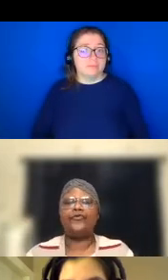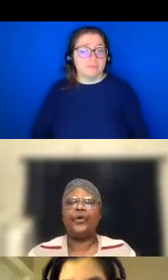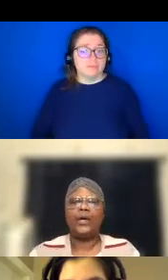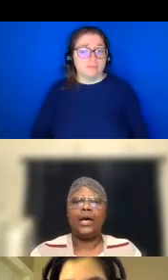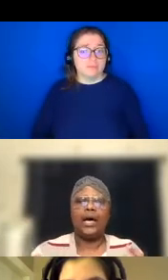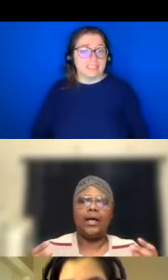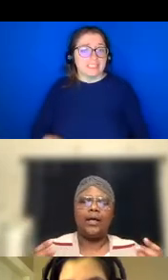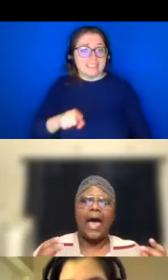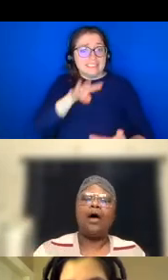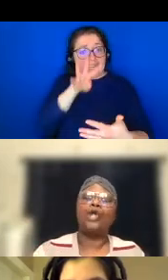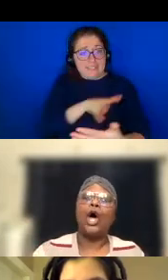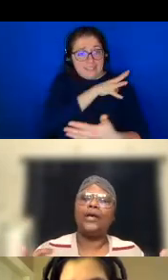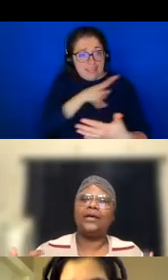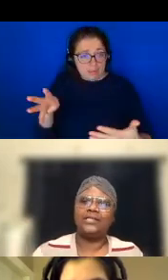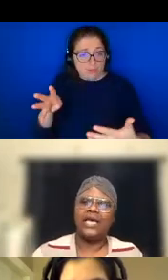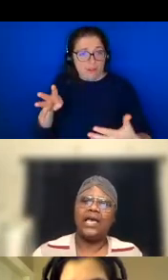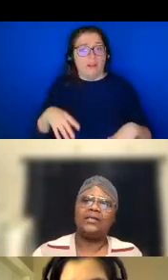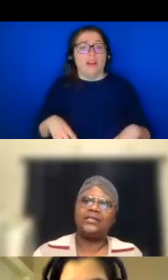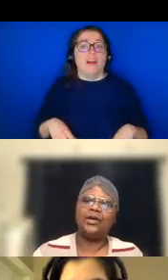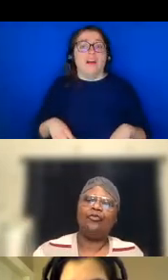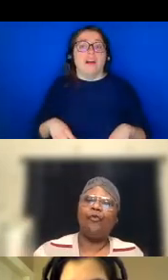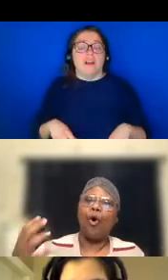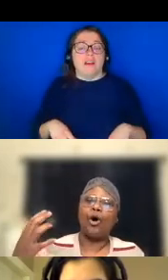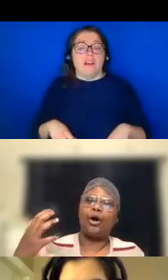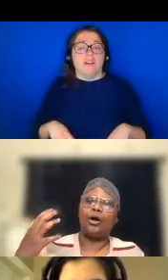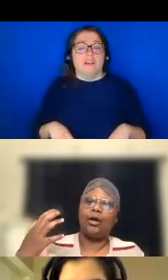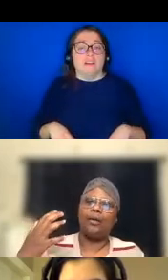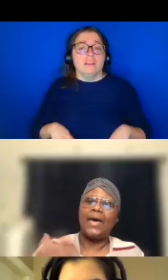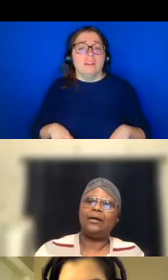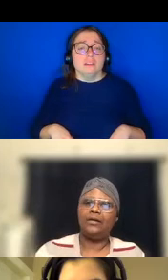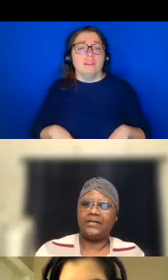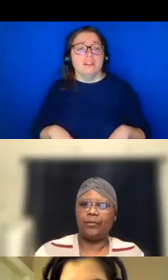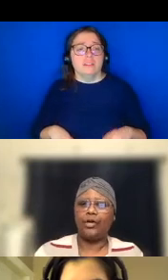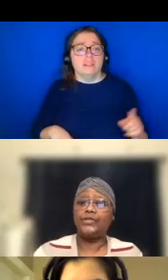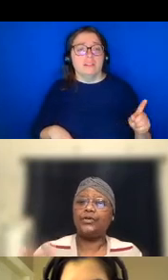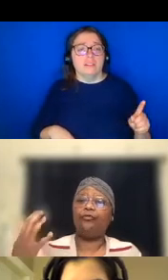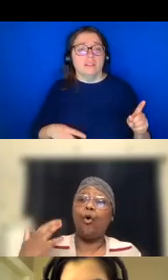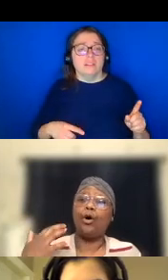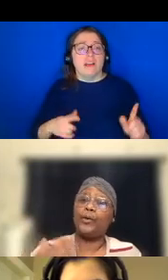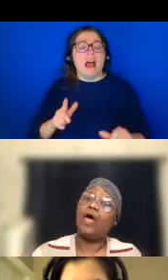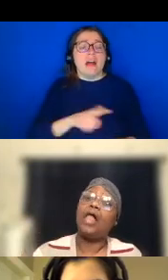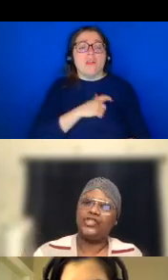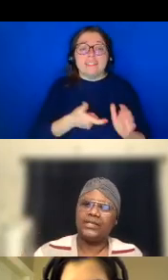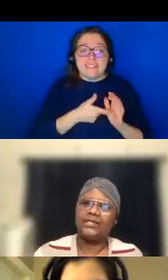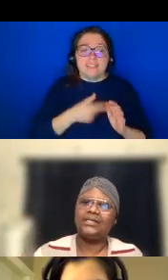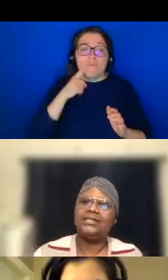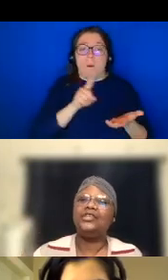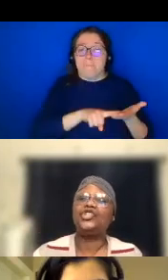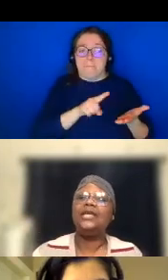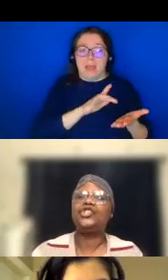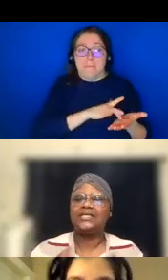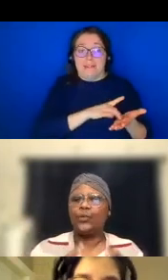of how long it takes for medical examiners, for pathologists to